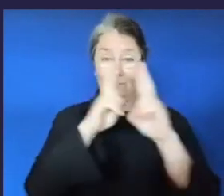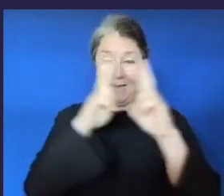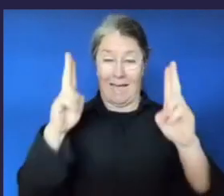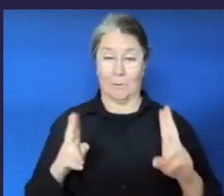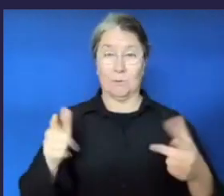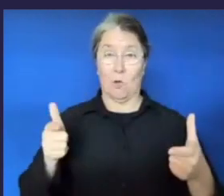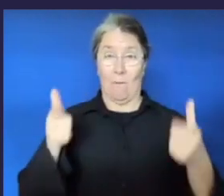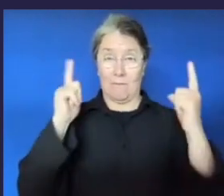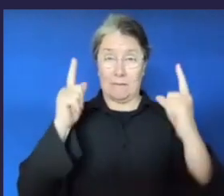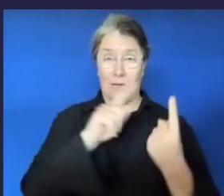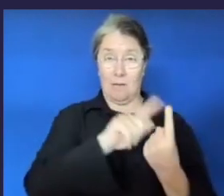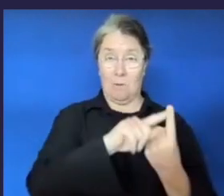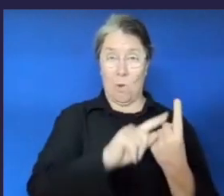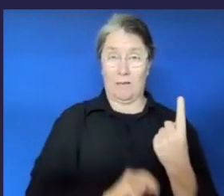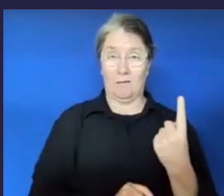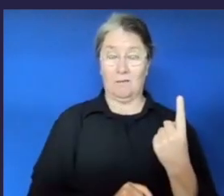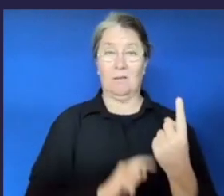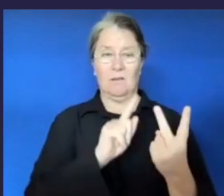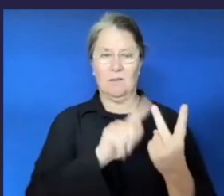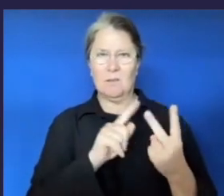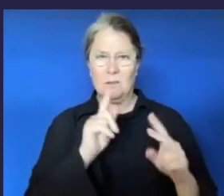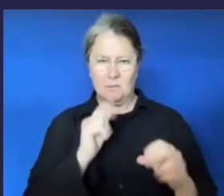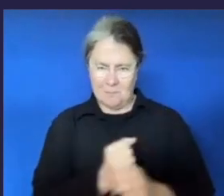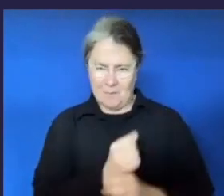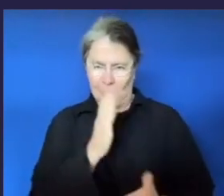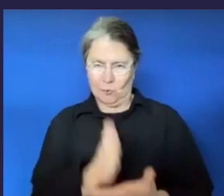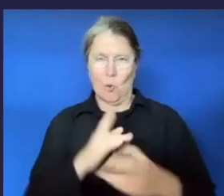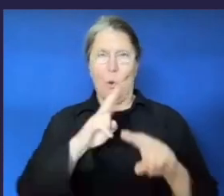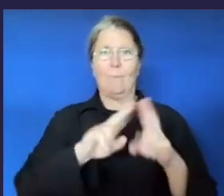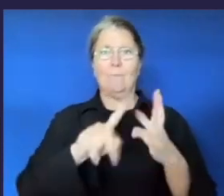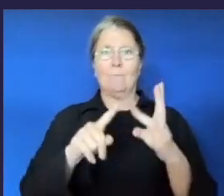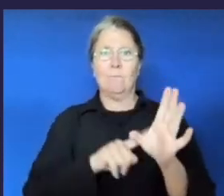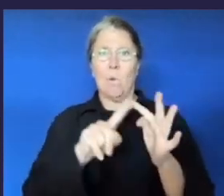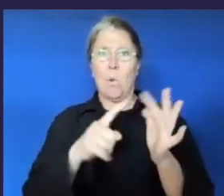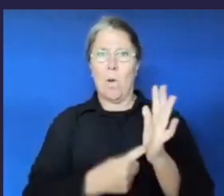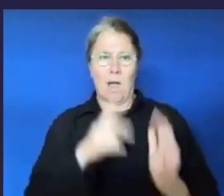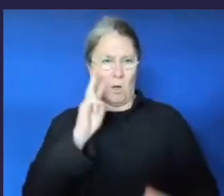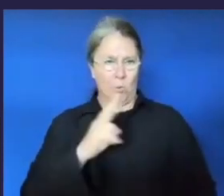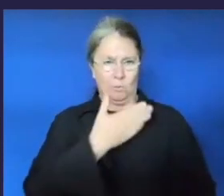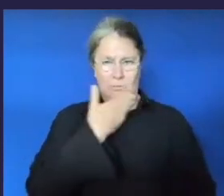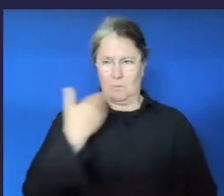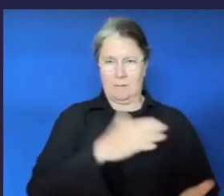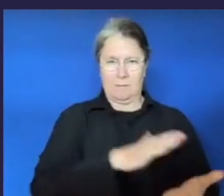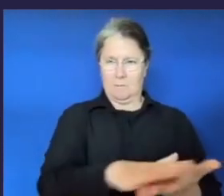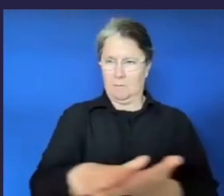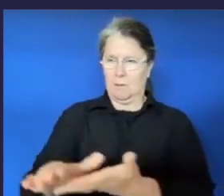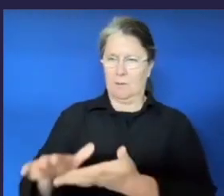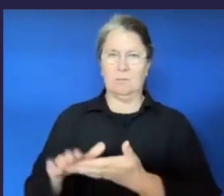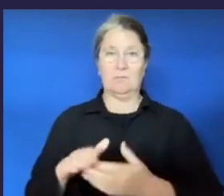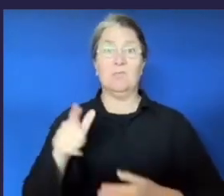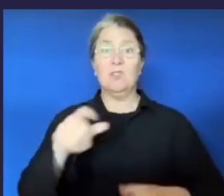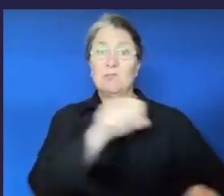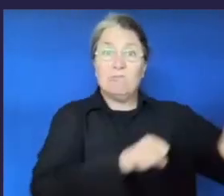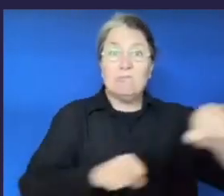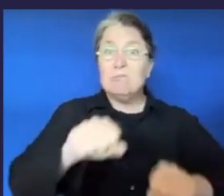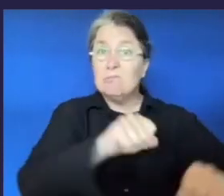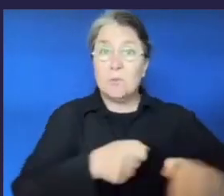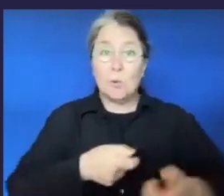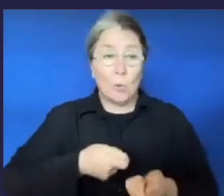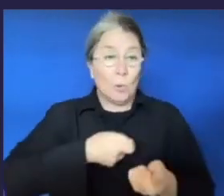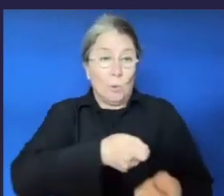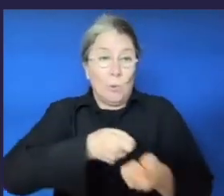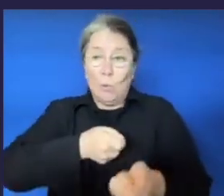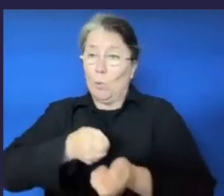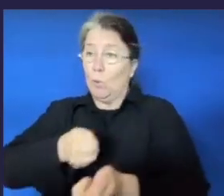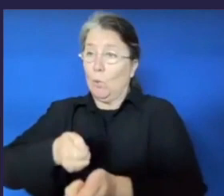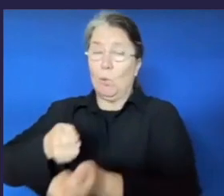looks after, I guess, the appearance of our foyers. Rach wipes tables and vacuums in the foyer. She keeps things tidy